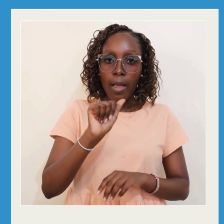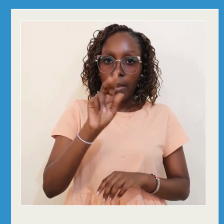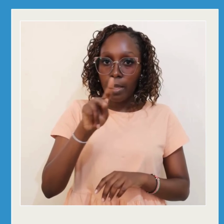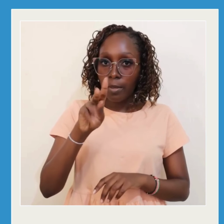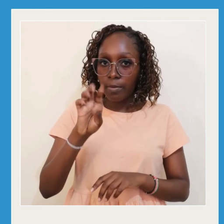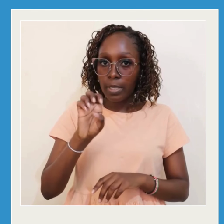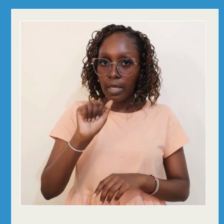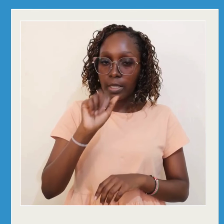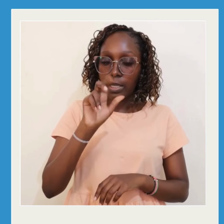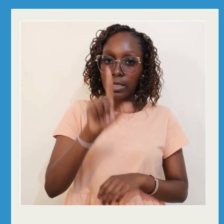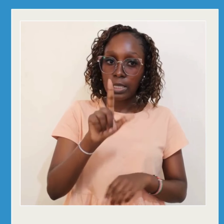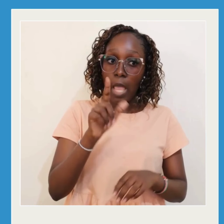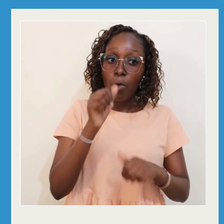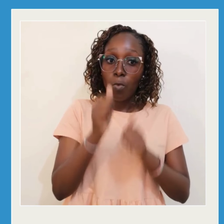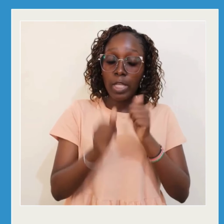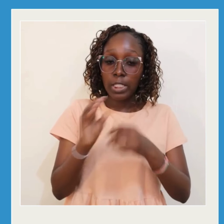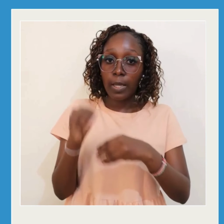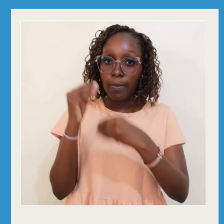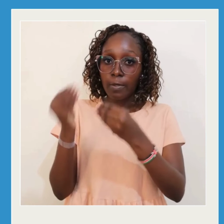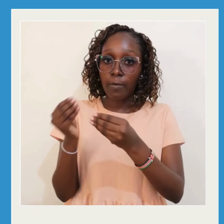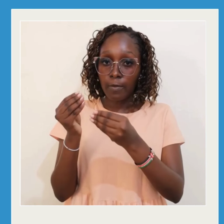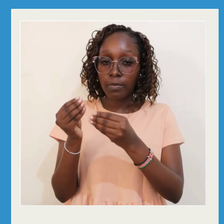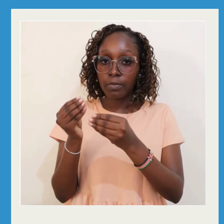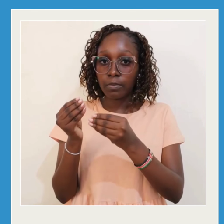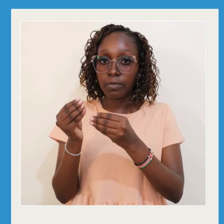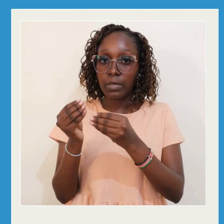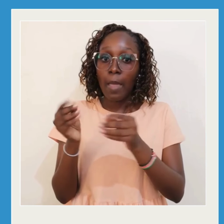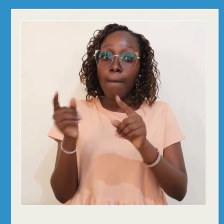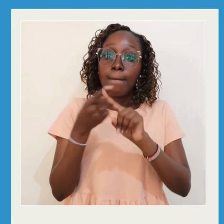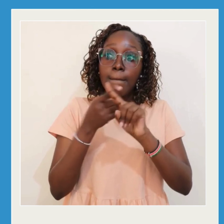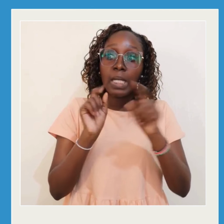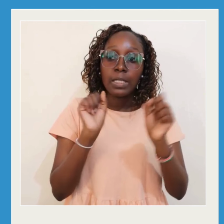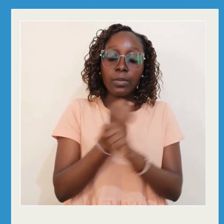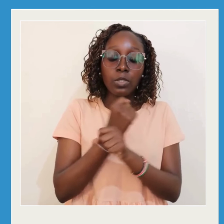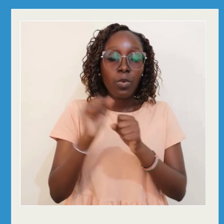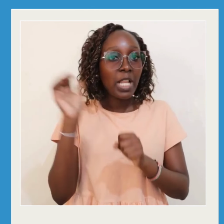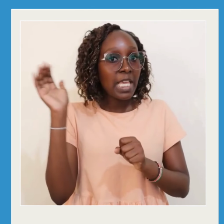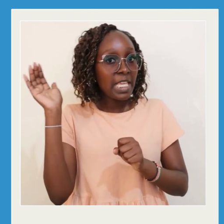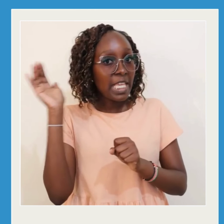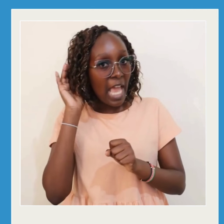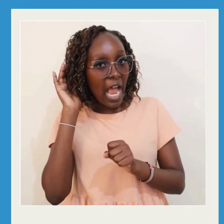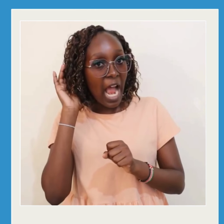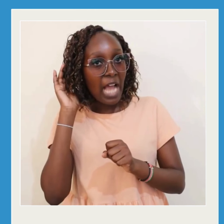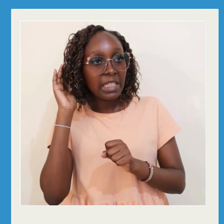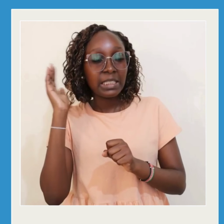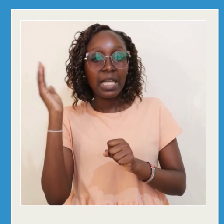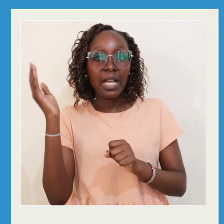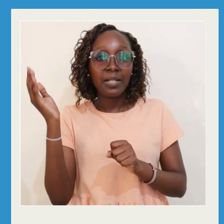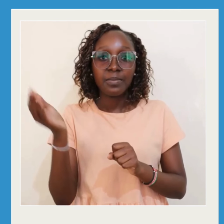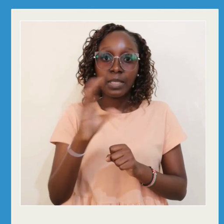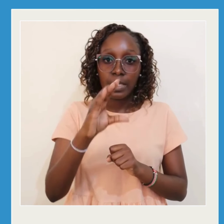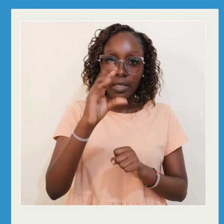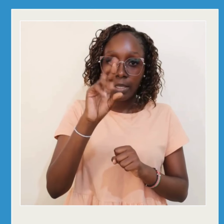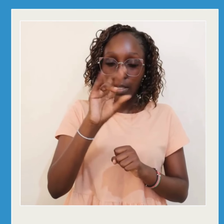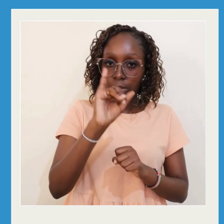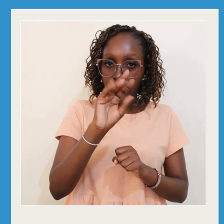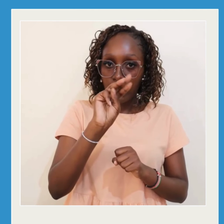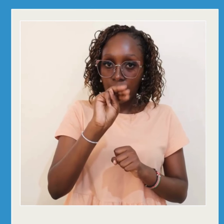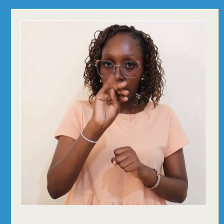reviews appeals against the regulatory authority decisions. It, however, cannot hear criminal